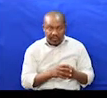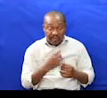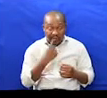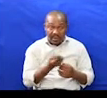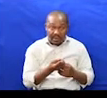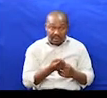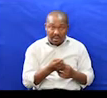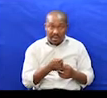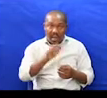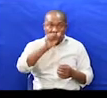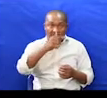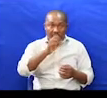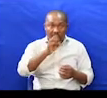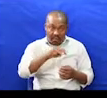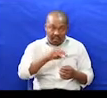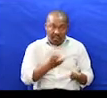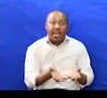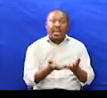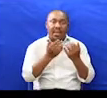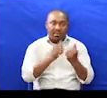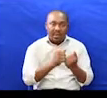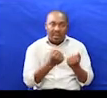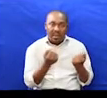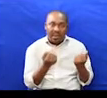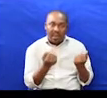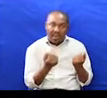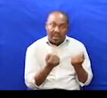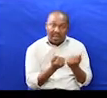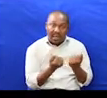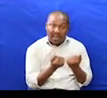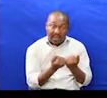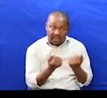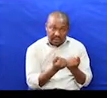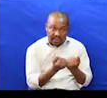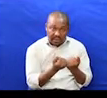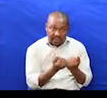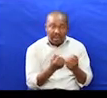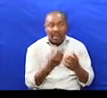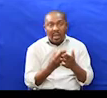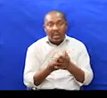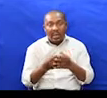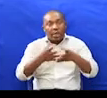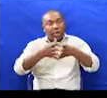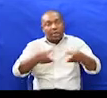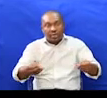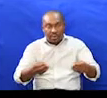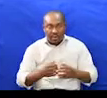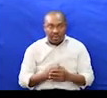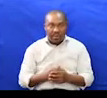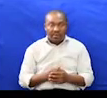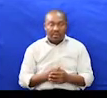You see, my dear students, atom can be created and can be destroyed. For